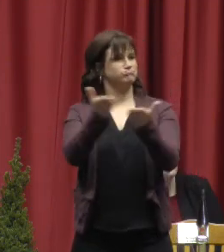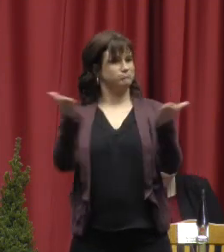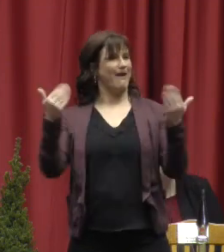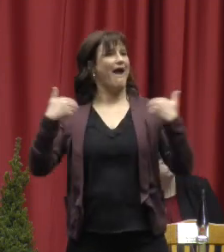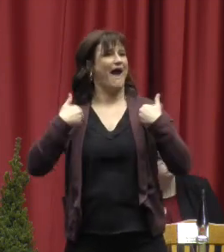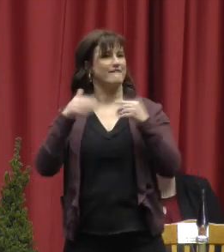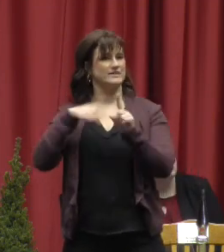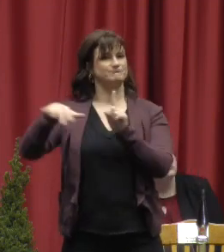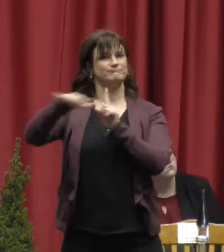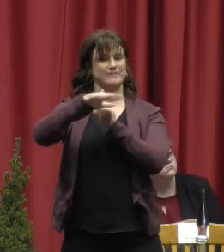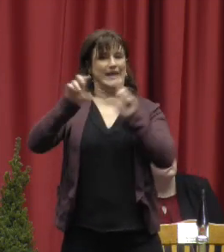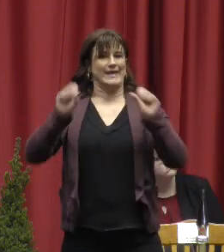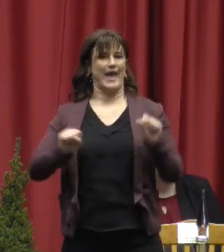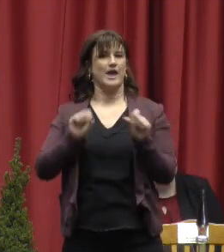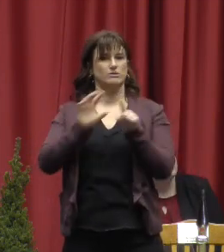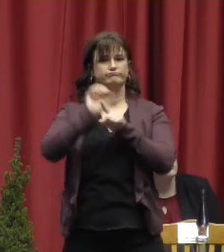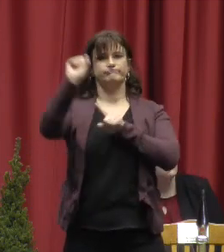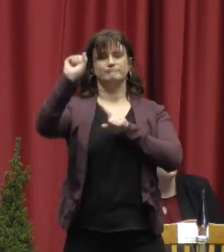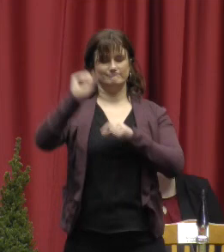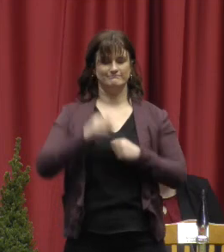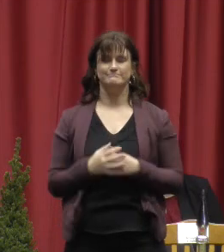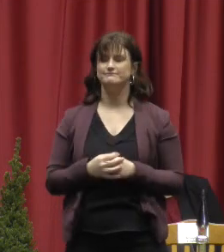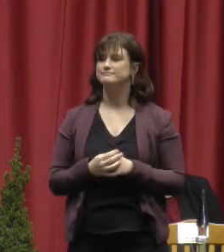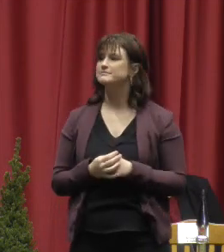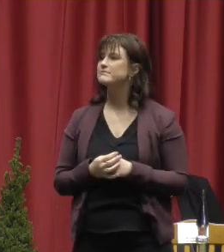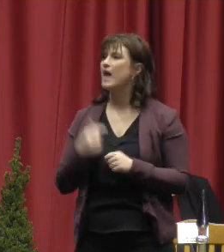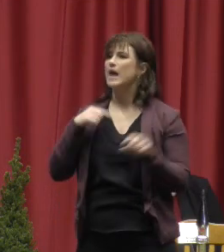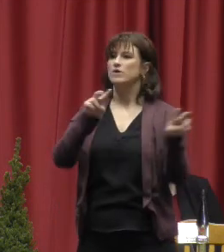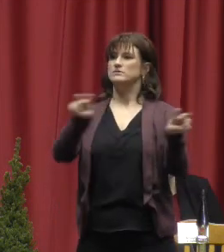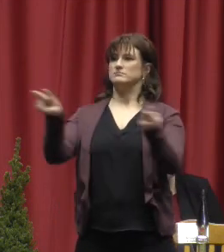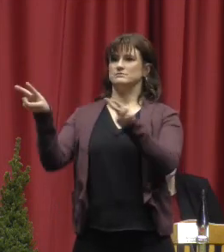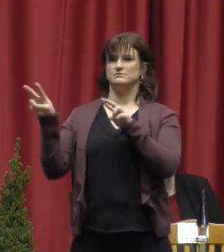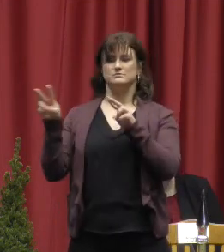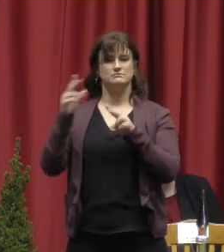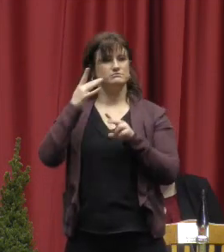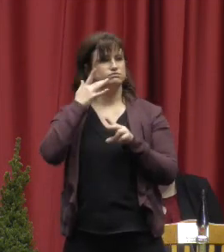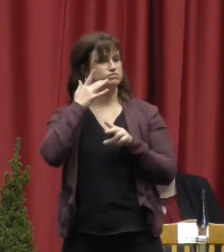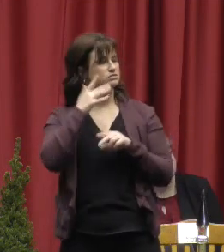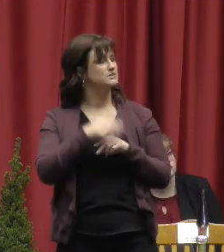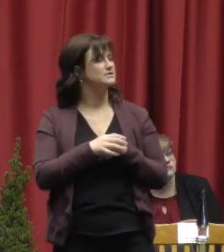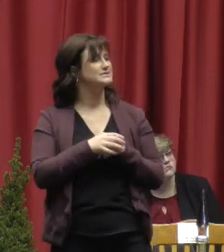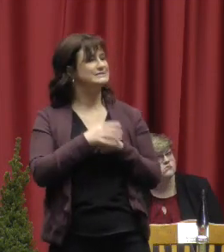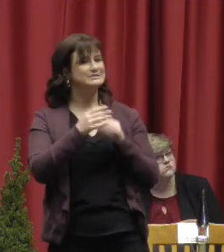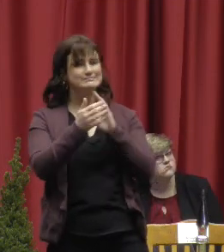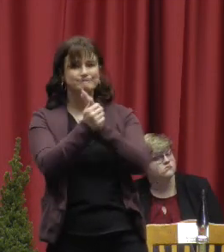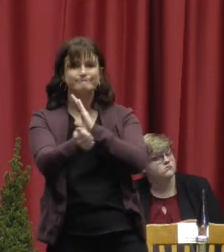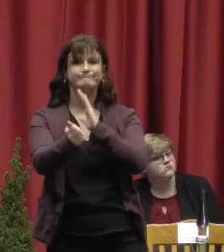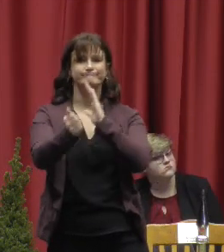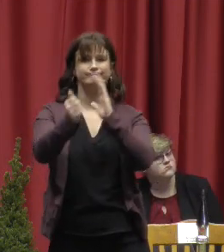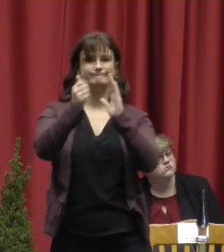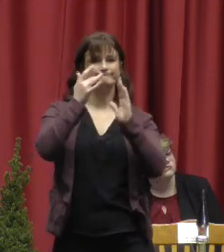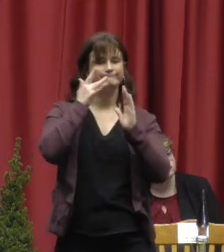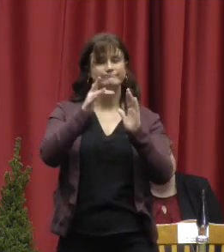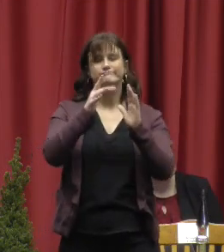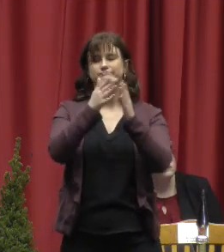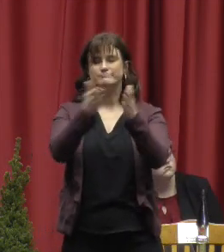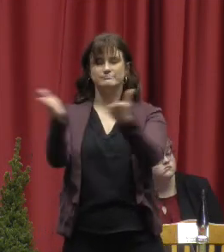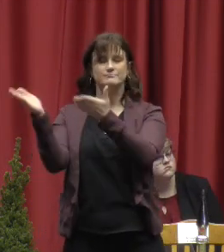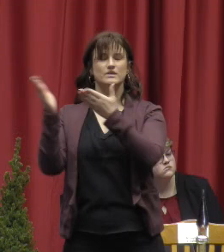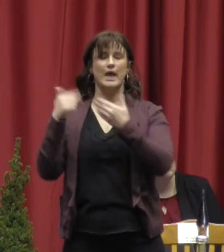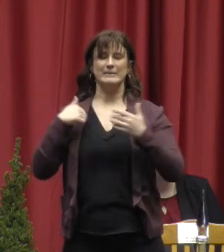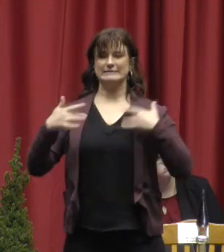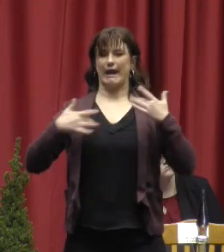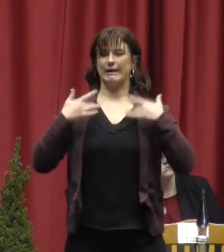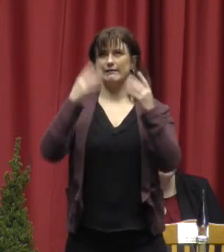grow. As I look upon this group of talented individuals, I become excited about all the possibilities. Each and every one of